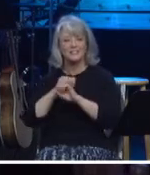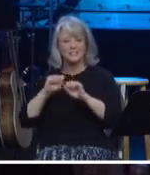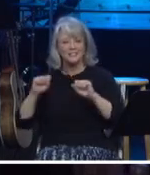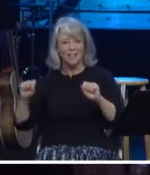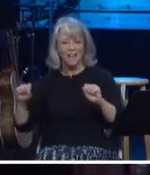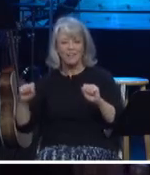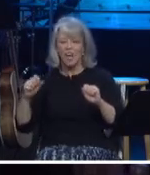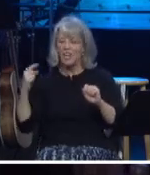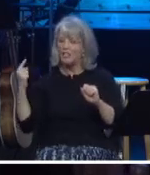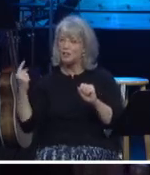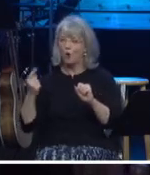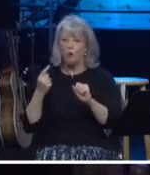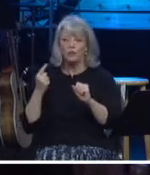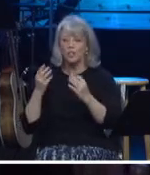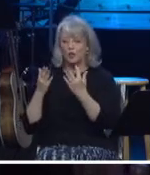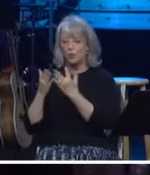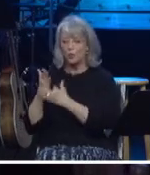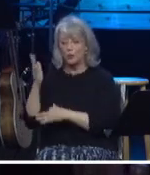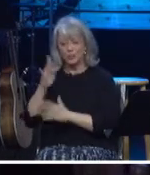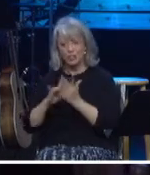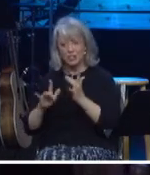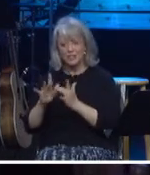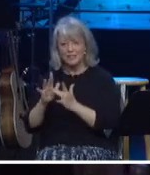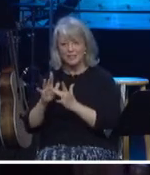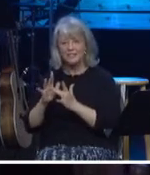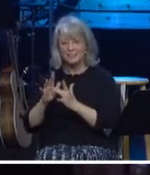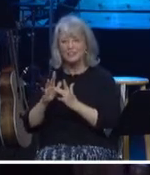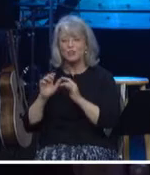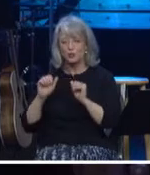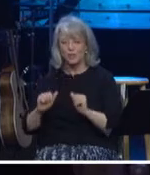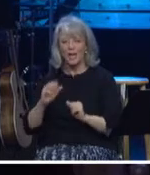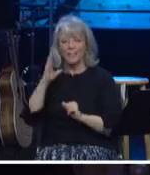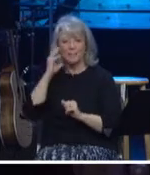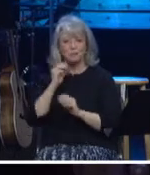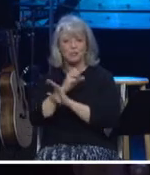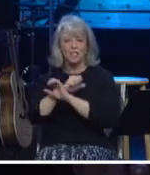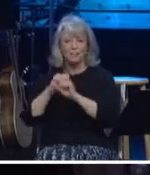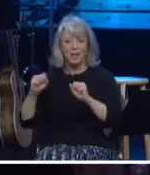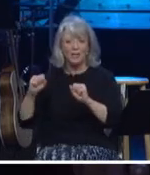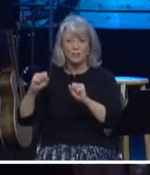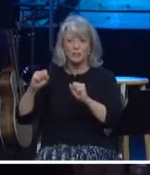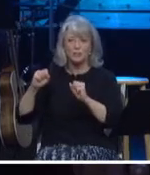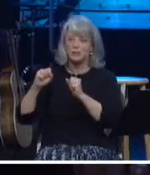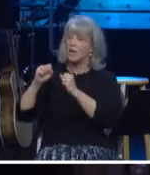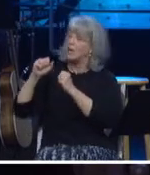Salvation only comes through him. Access to the Father through him.